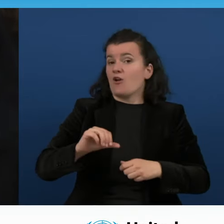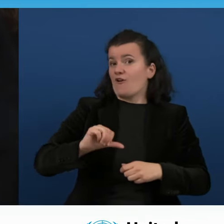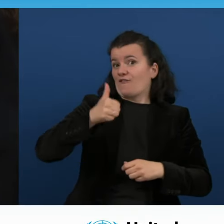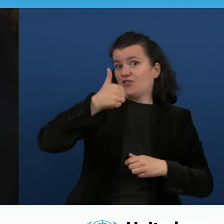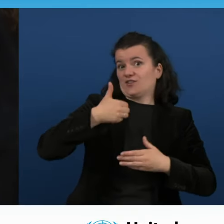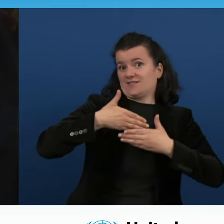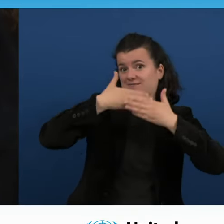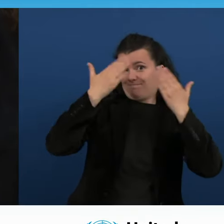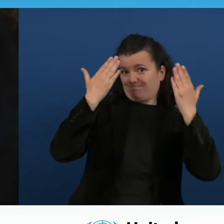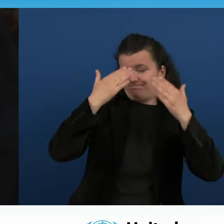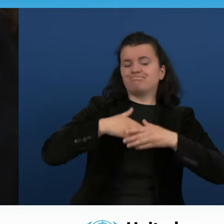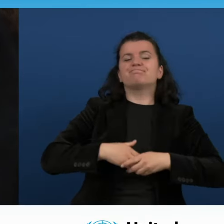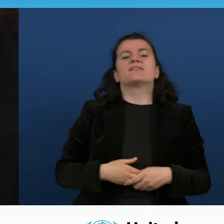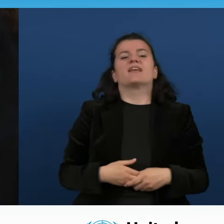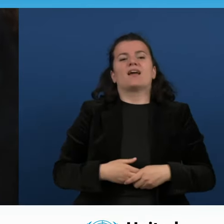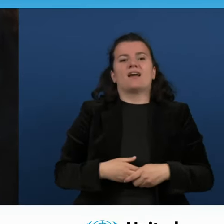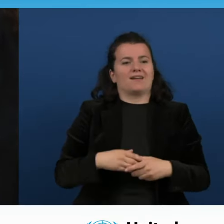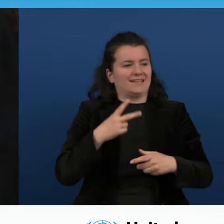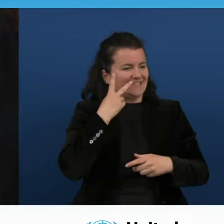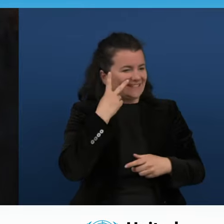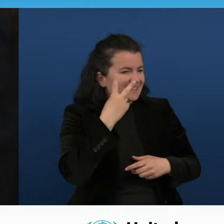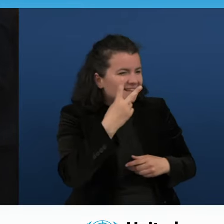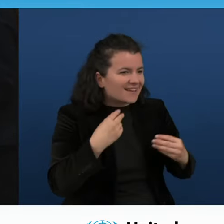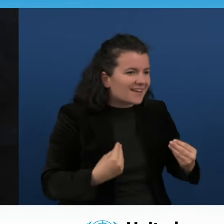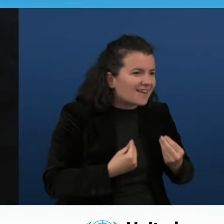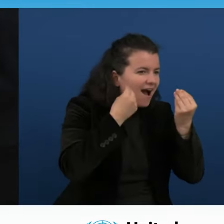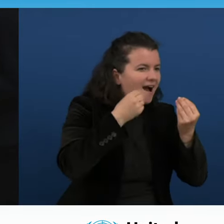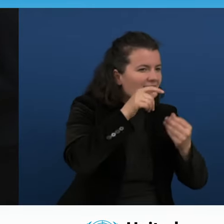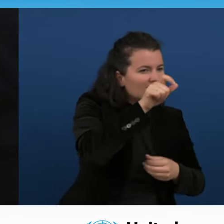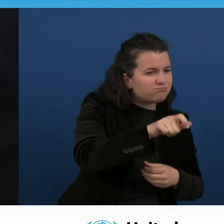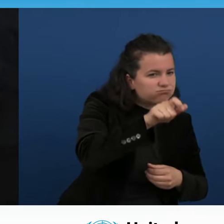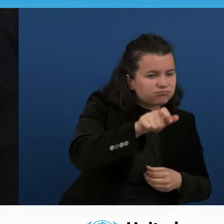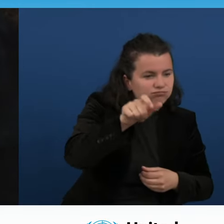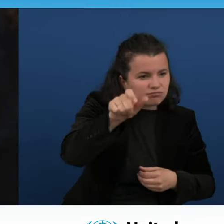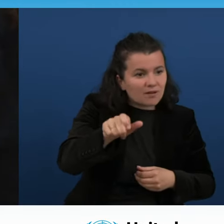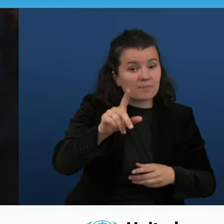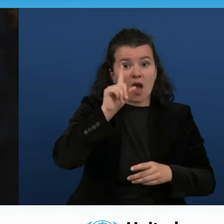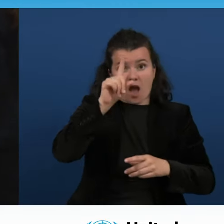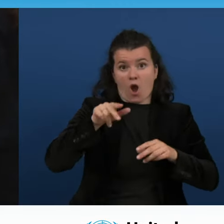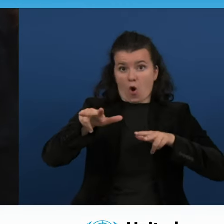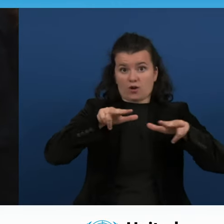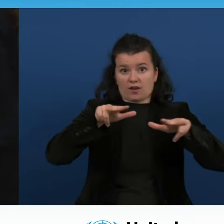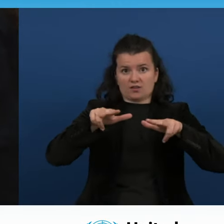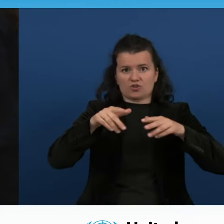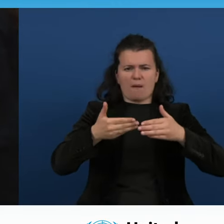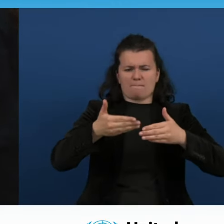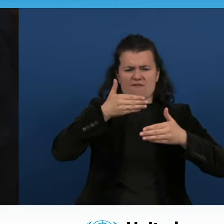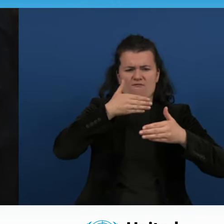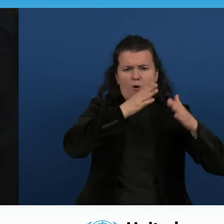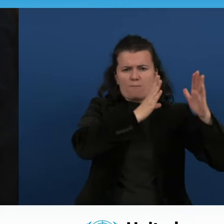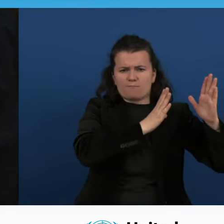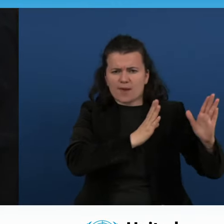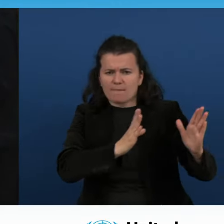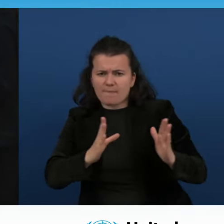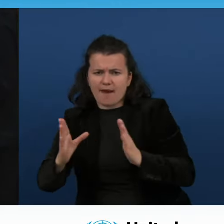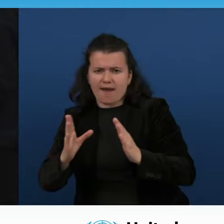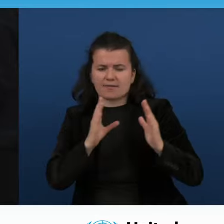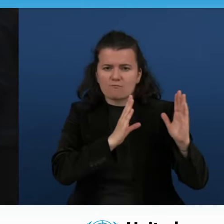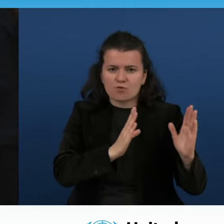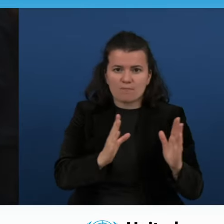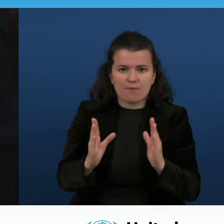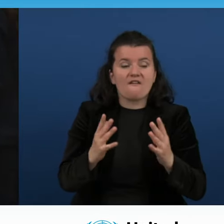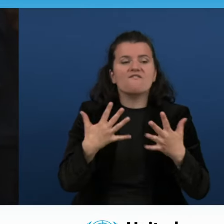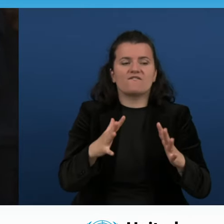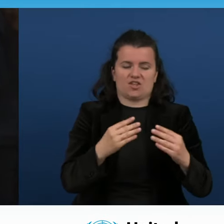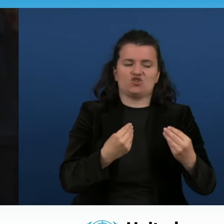people in this forum, but also in the preparation to it, have underscored the urgency of